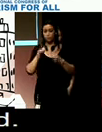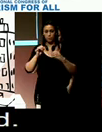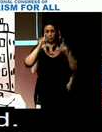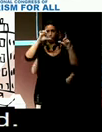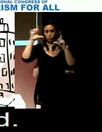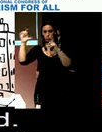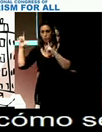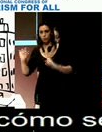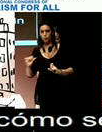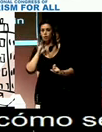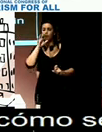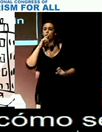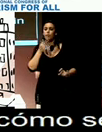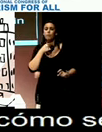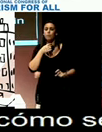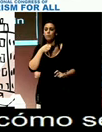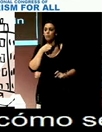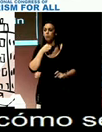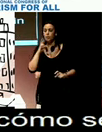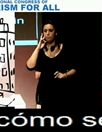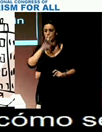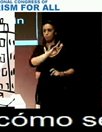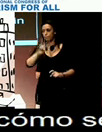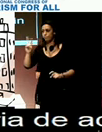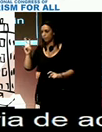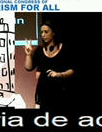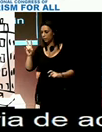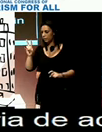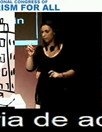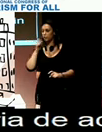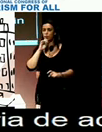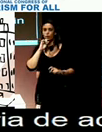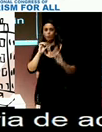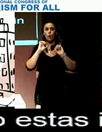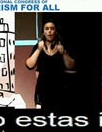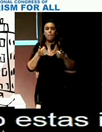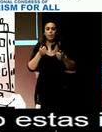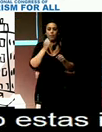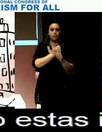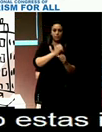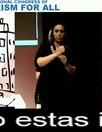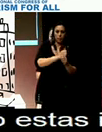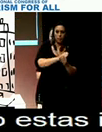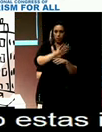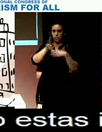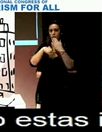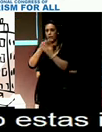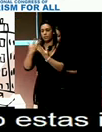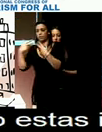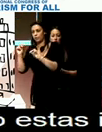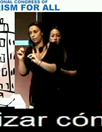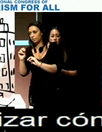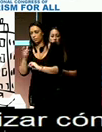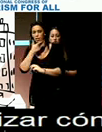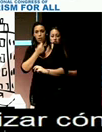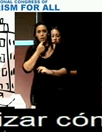I always show these images because I like to visualize how the work started and